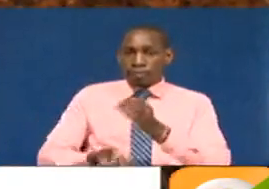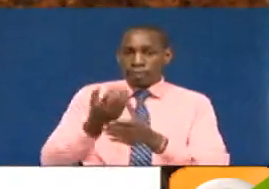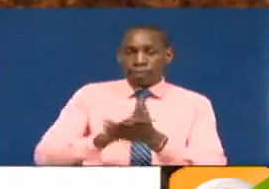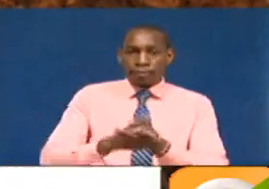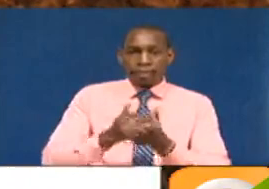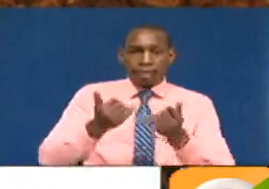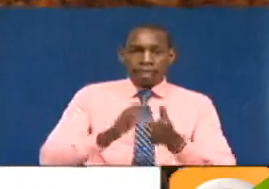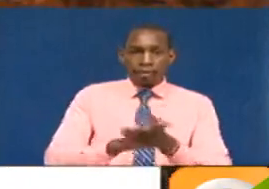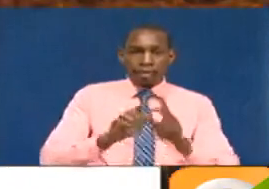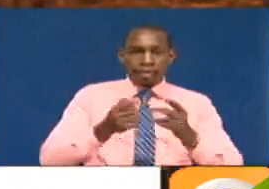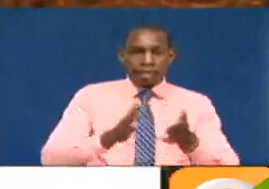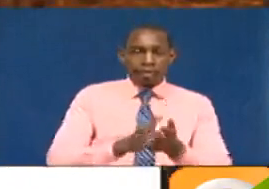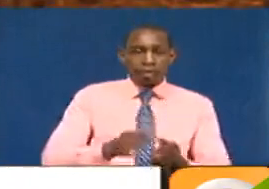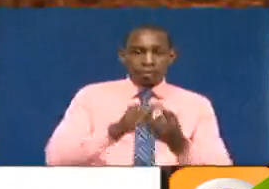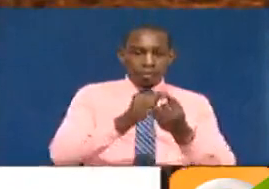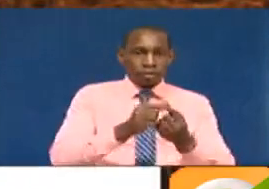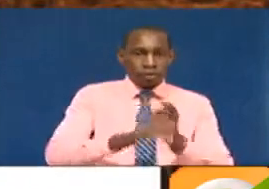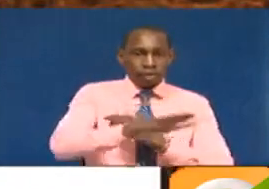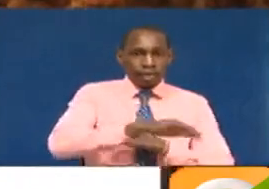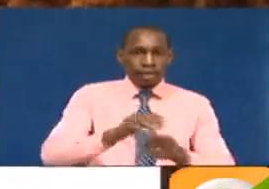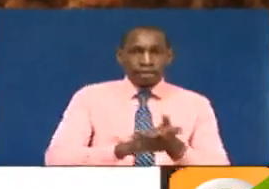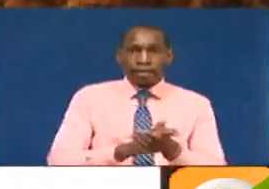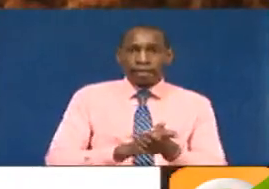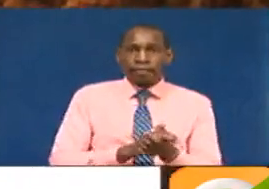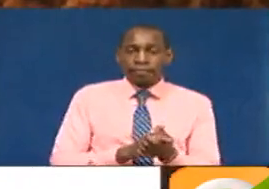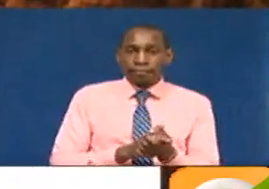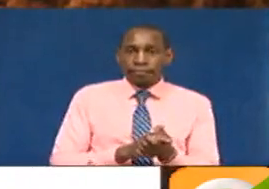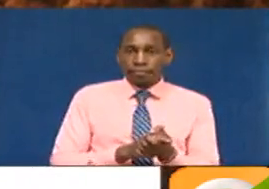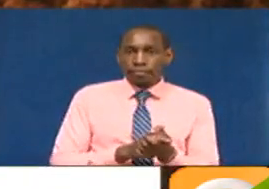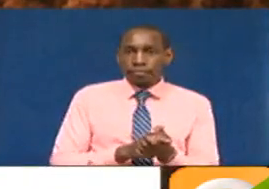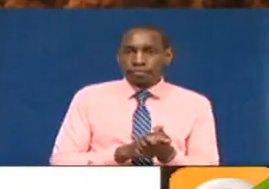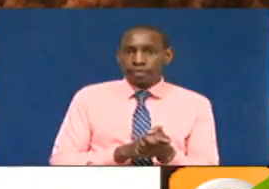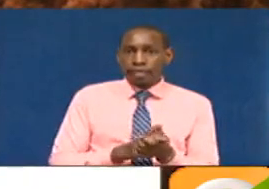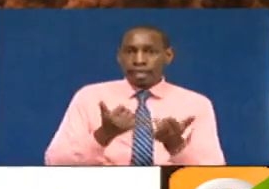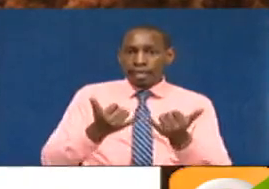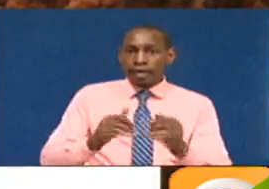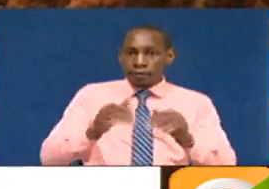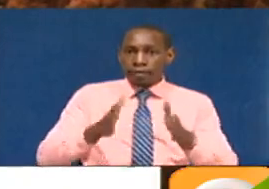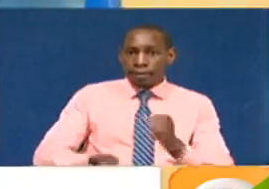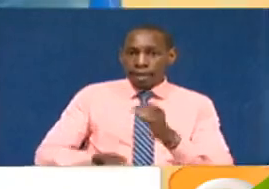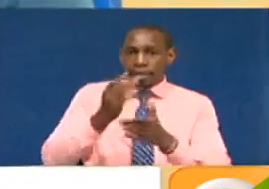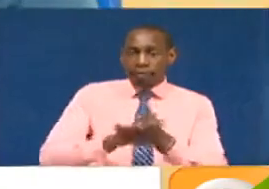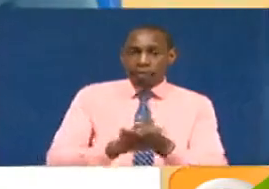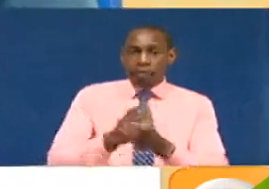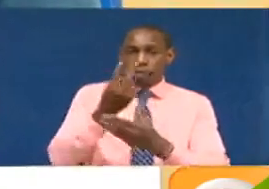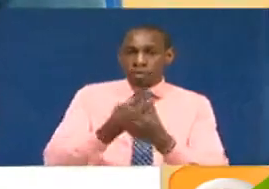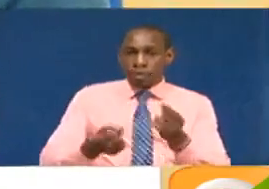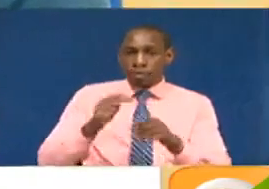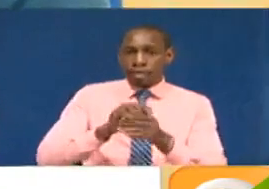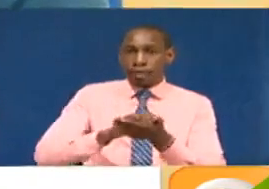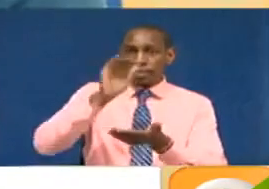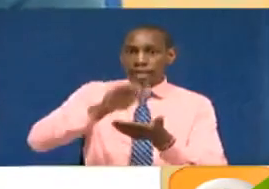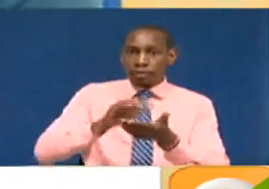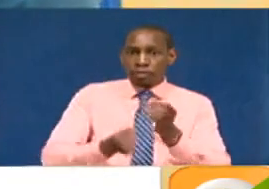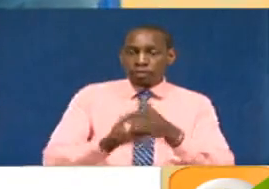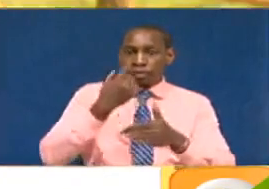in trays starts with a special medium, mostly known as cocopeat. Lamek is producing the mixture as it cuts